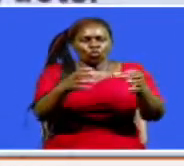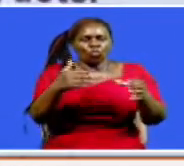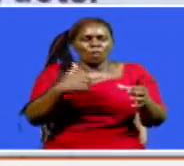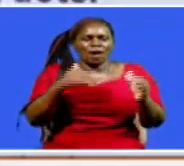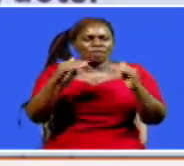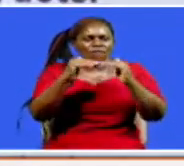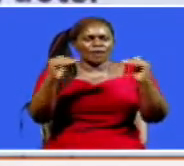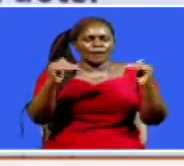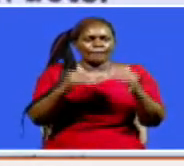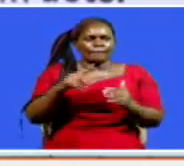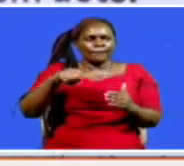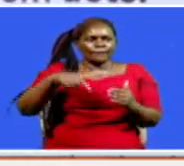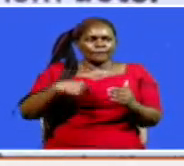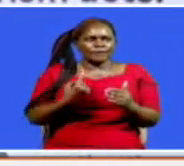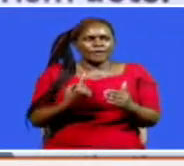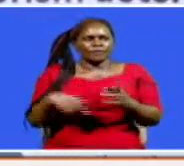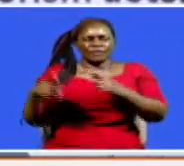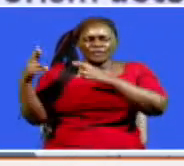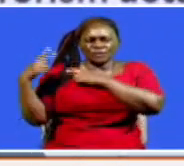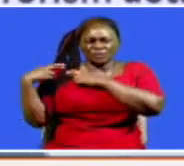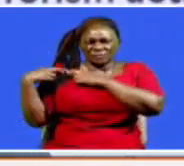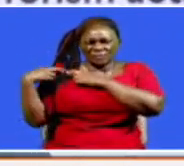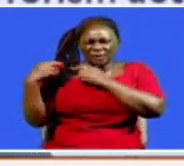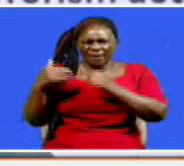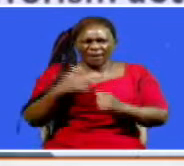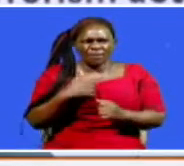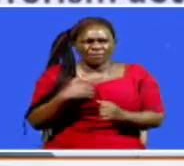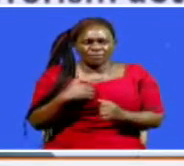level. We are obligated as Kenyans